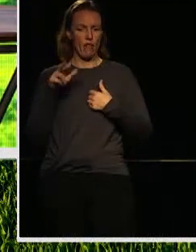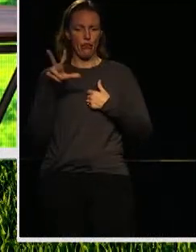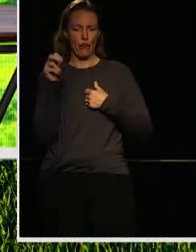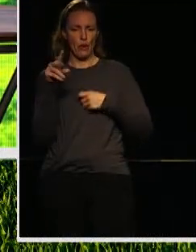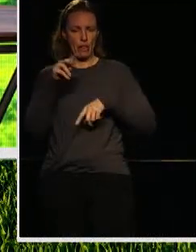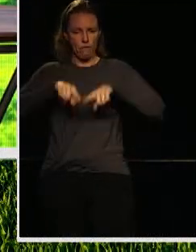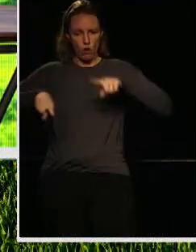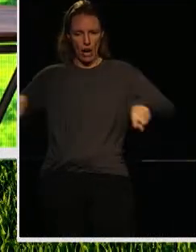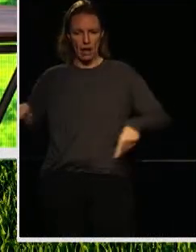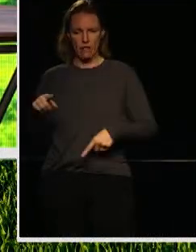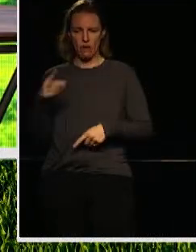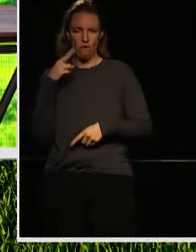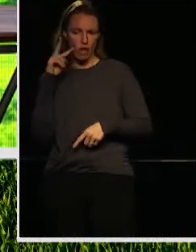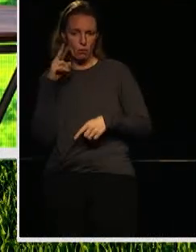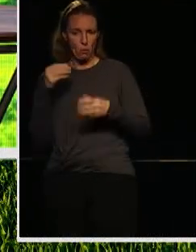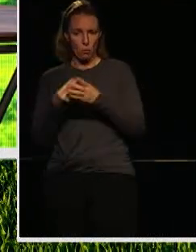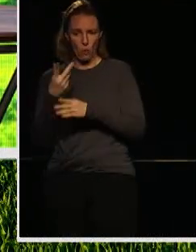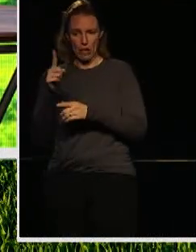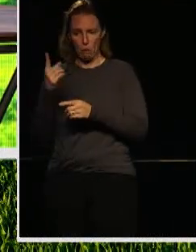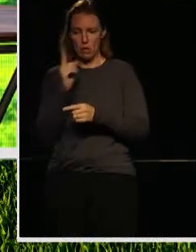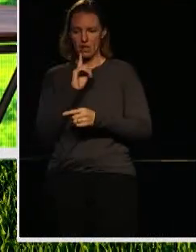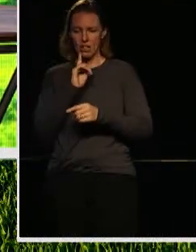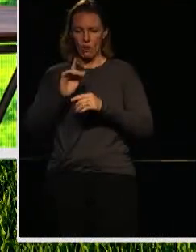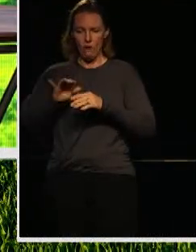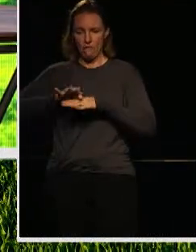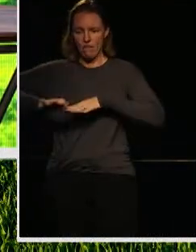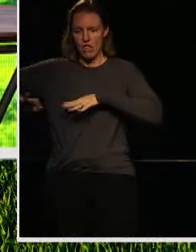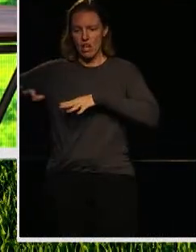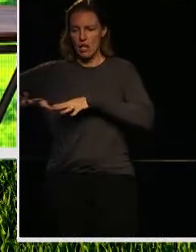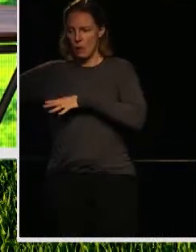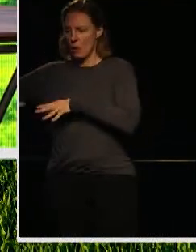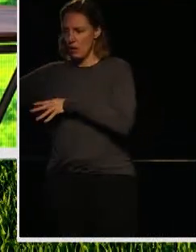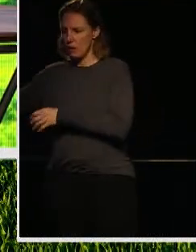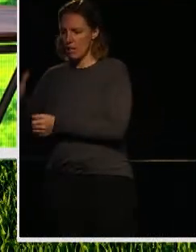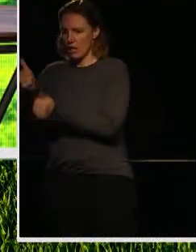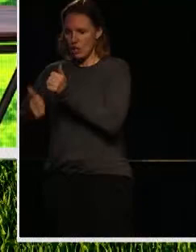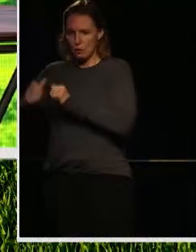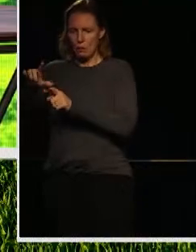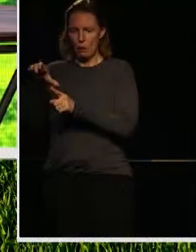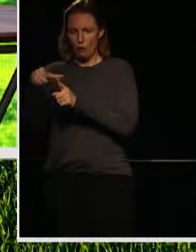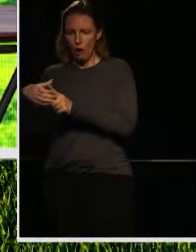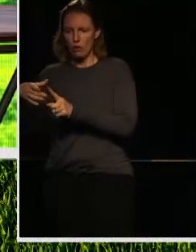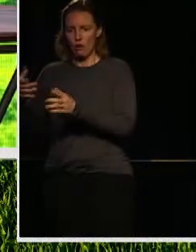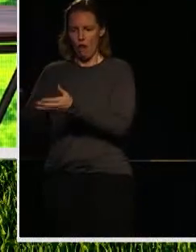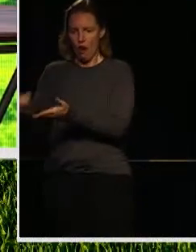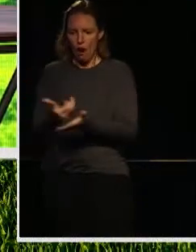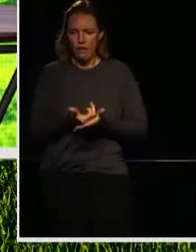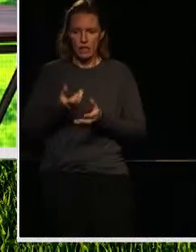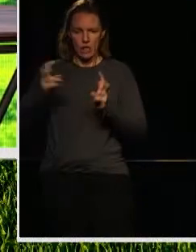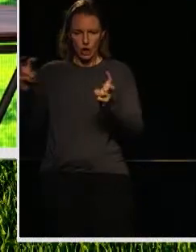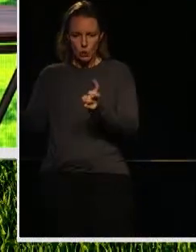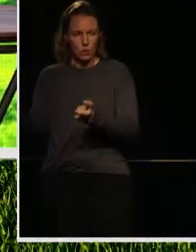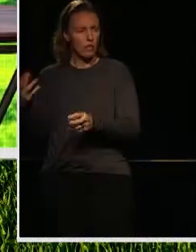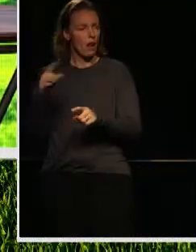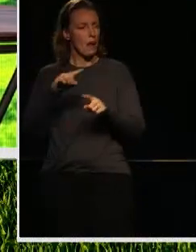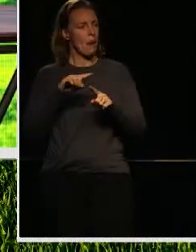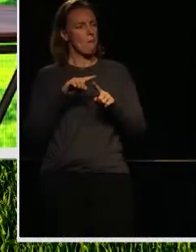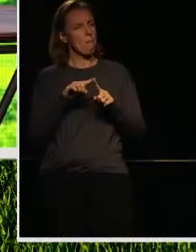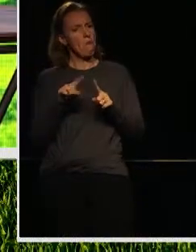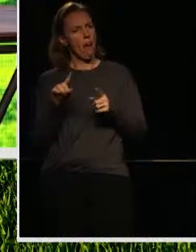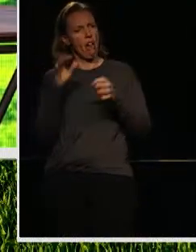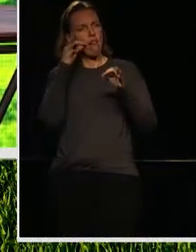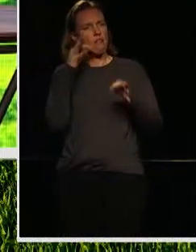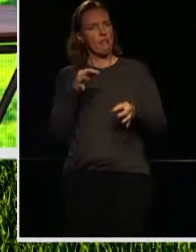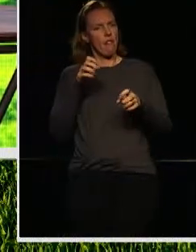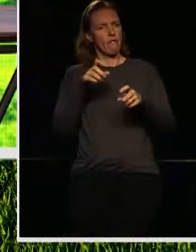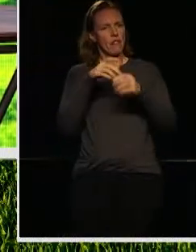of vegetables growing in a single field, each with their own cultural and harvesting issues. But there is definitely